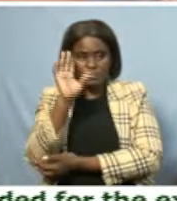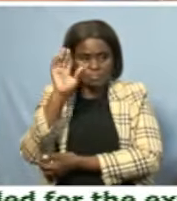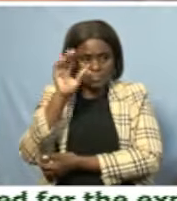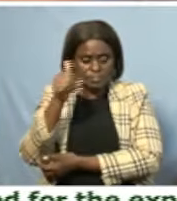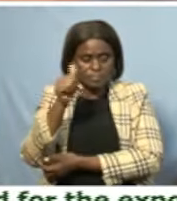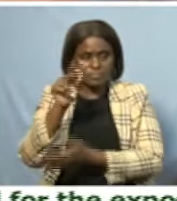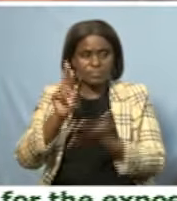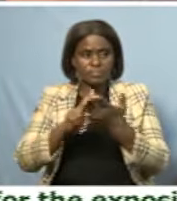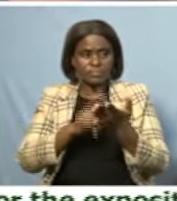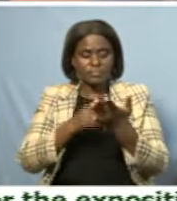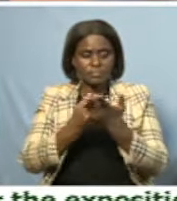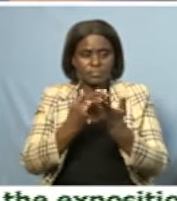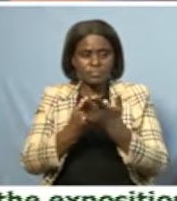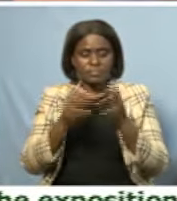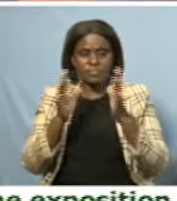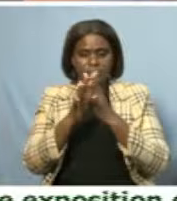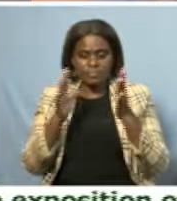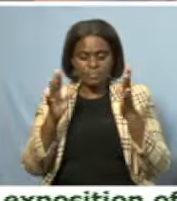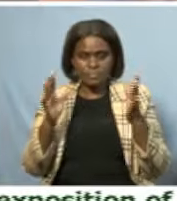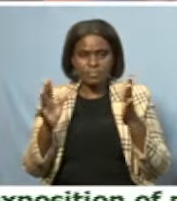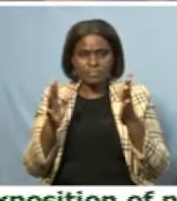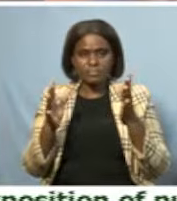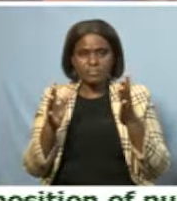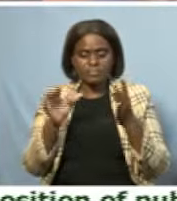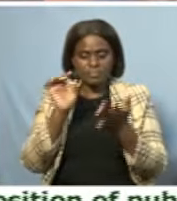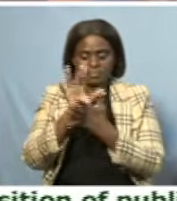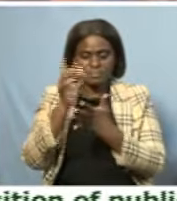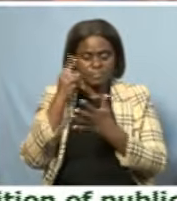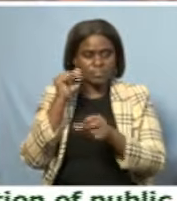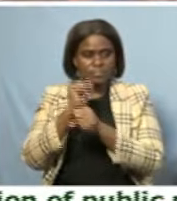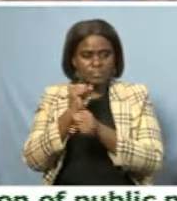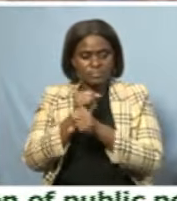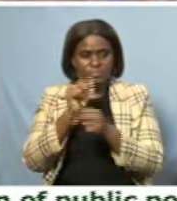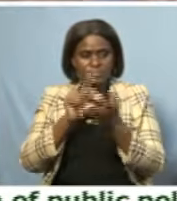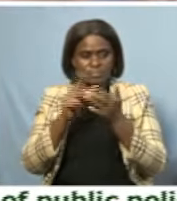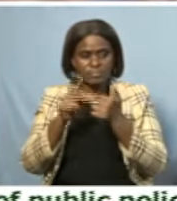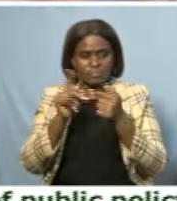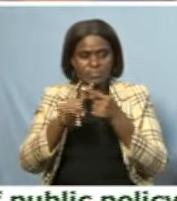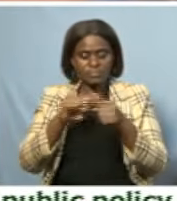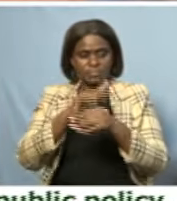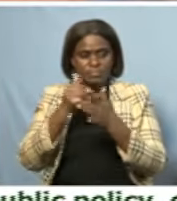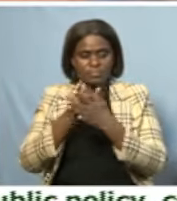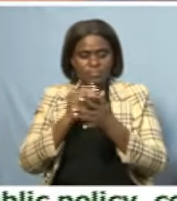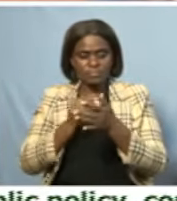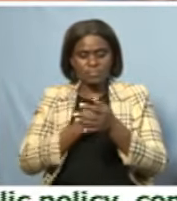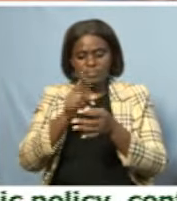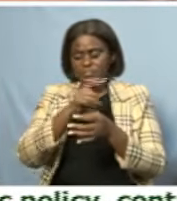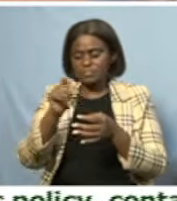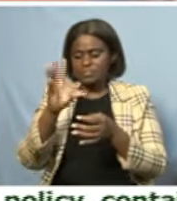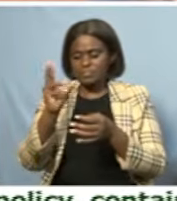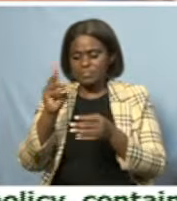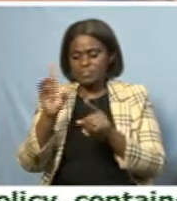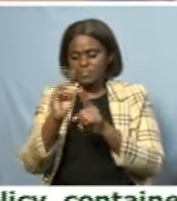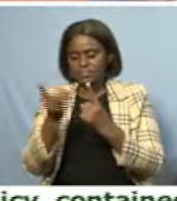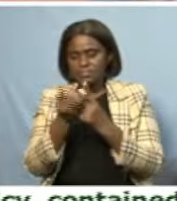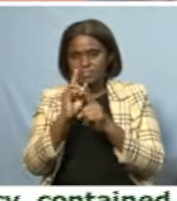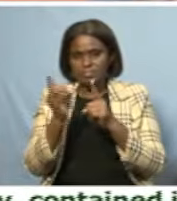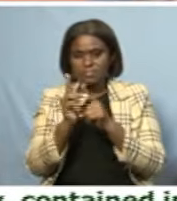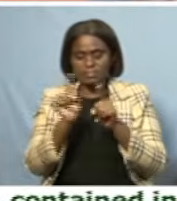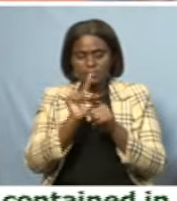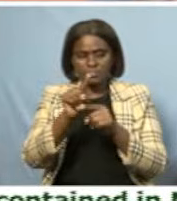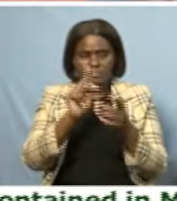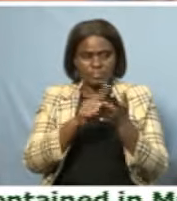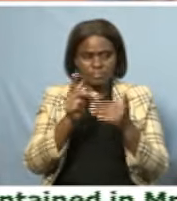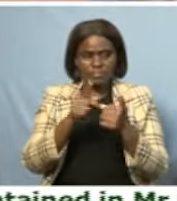President reports the expansion of the Cash for Work program to all 116 districts. This